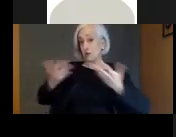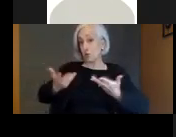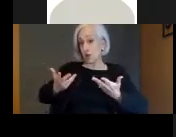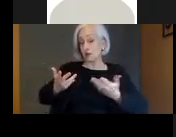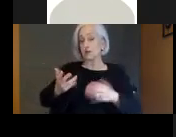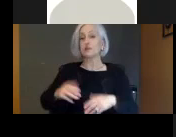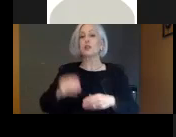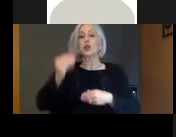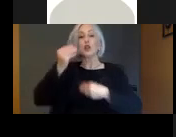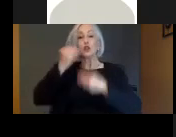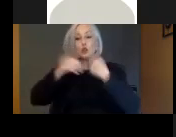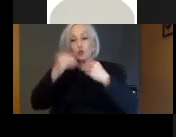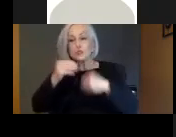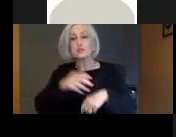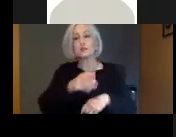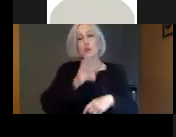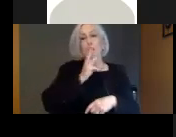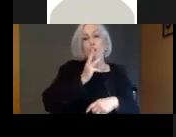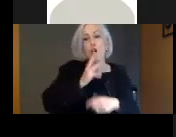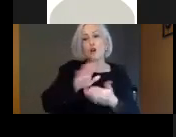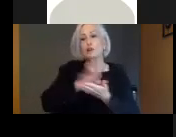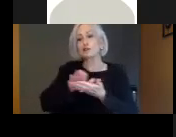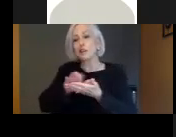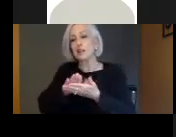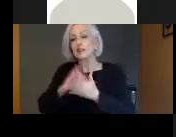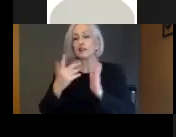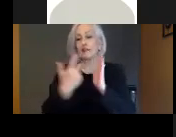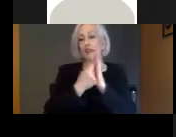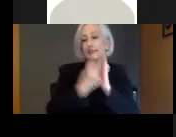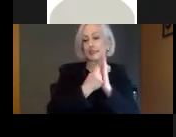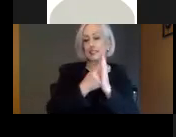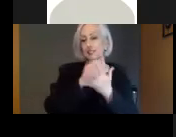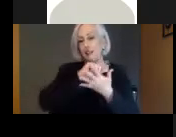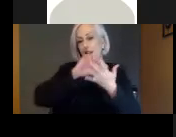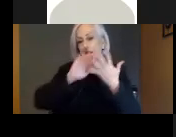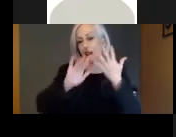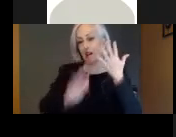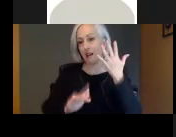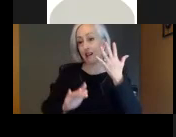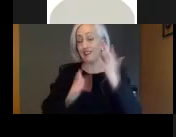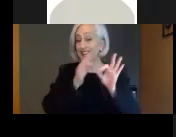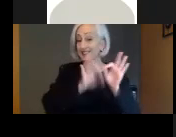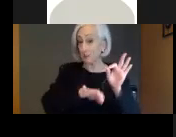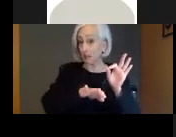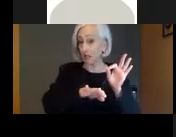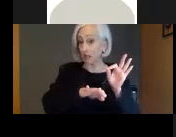nutrition, diet, water, sanitation, vaccination, very many simple things can really help